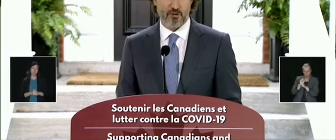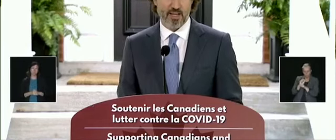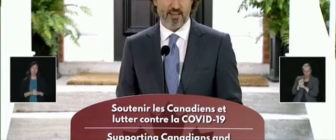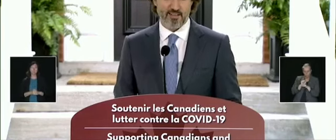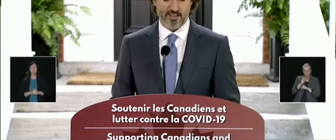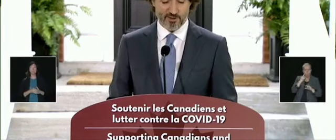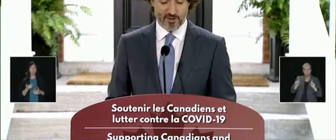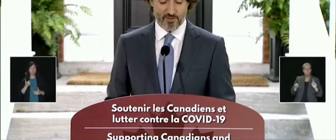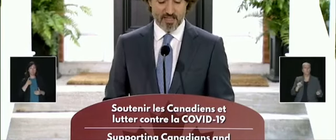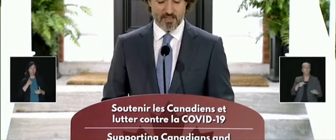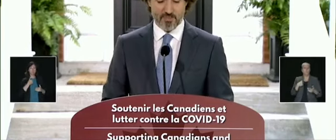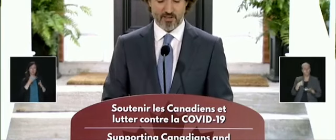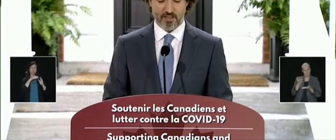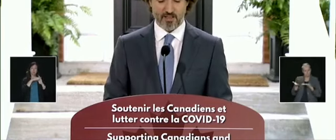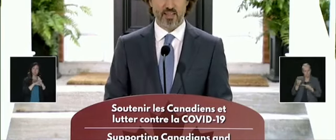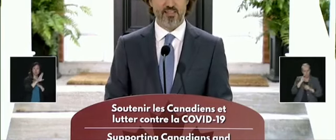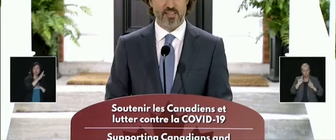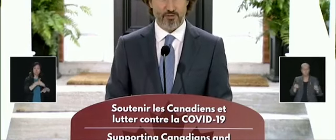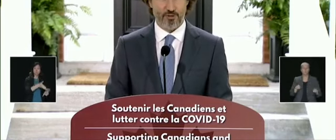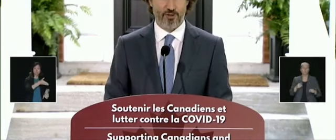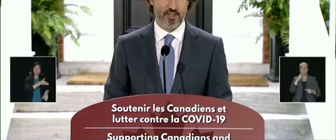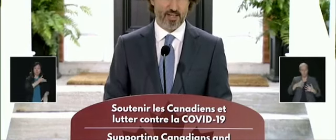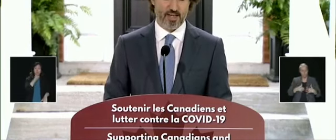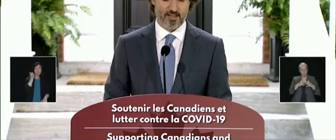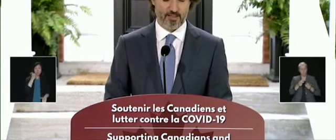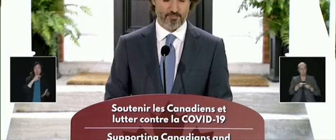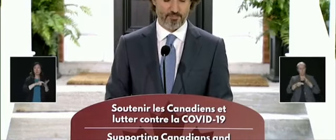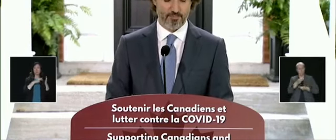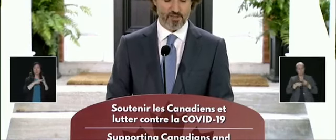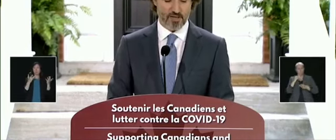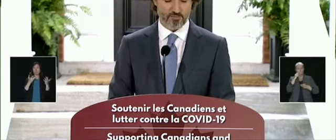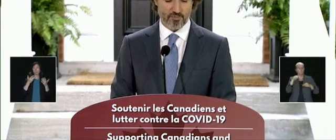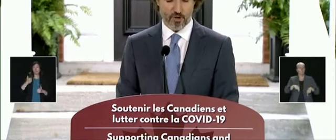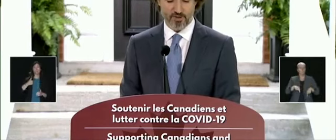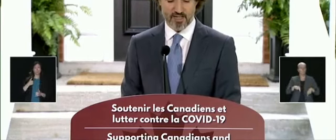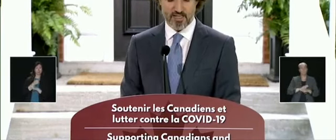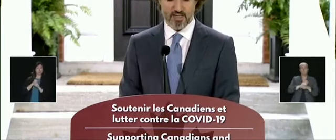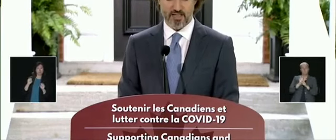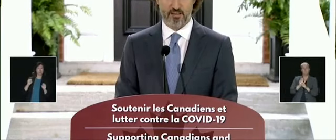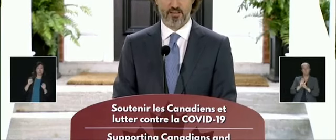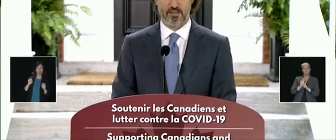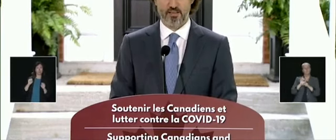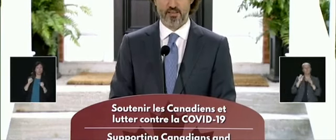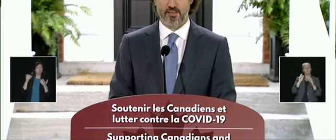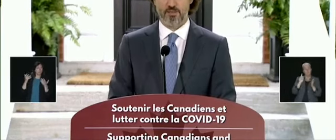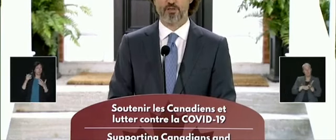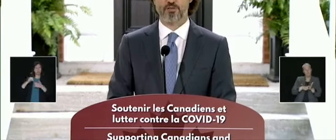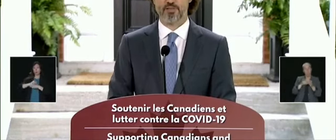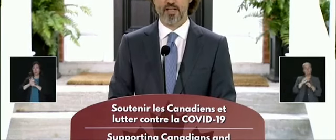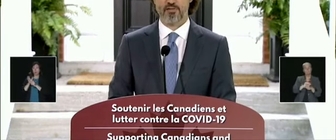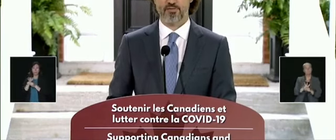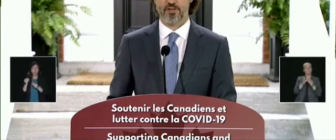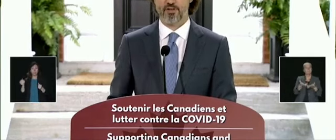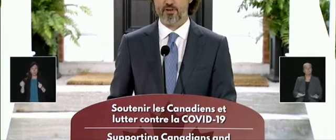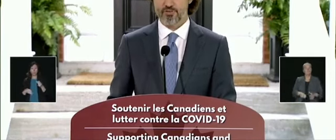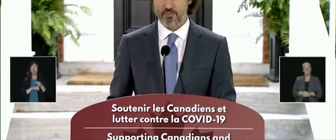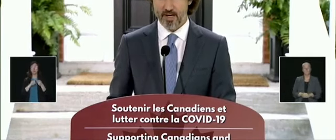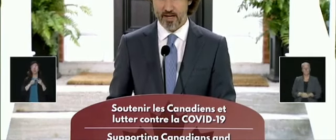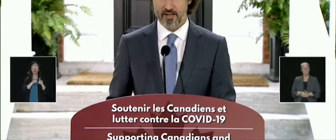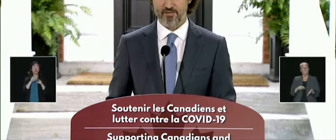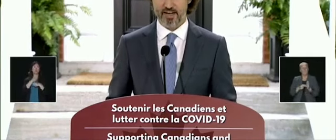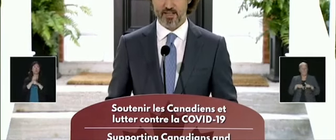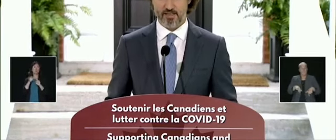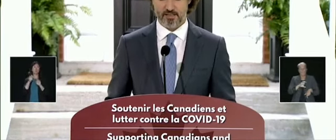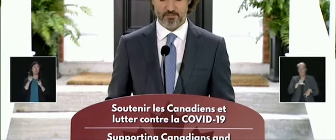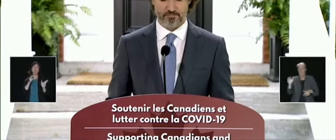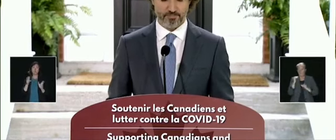Building a better Canada also means building a safer Canada. Safe from COVID-19, but also safe from